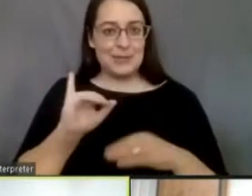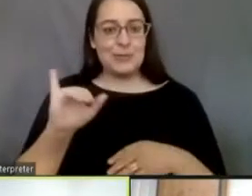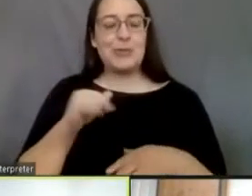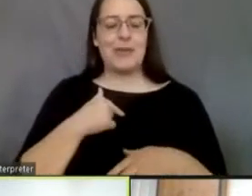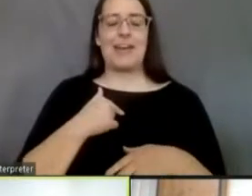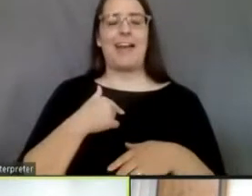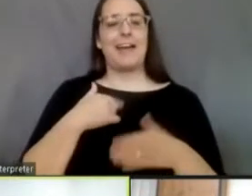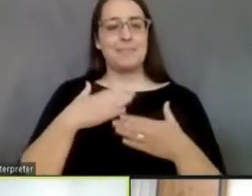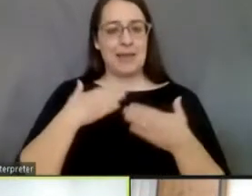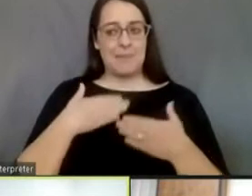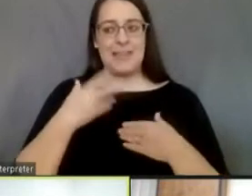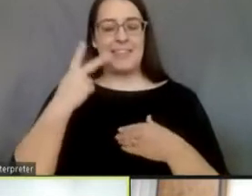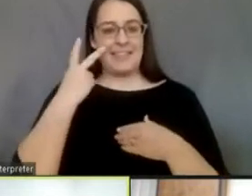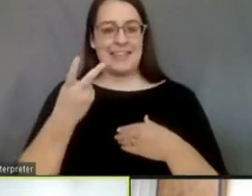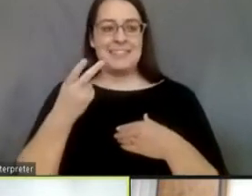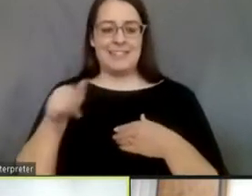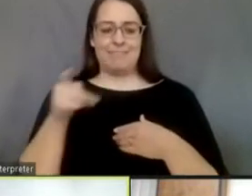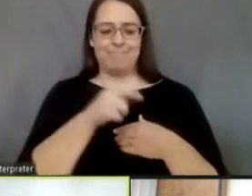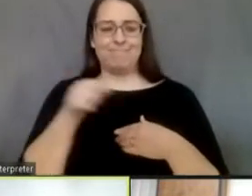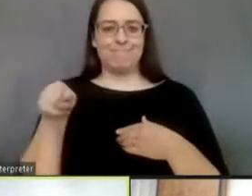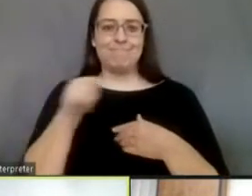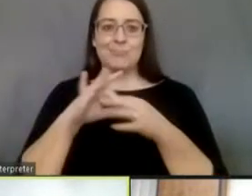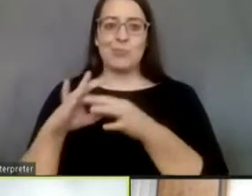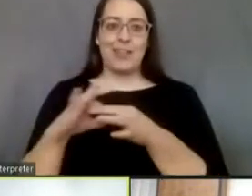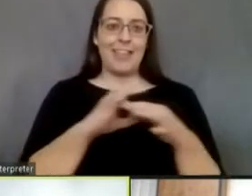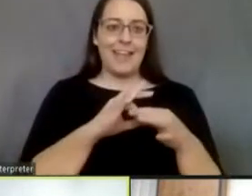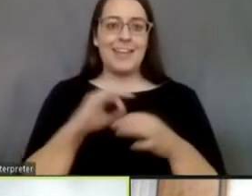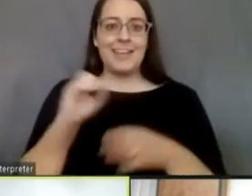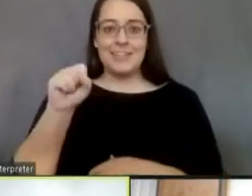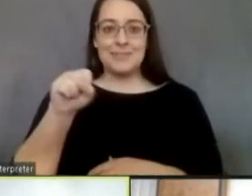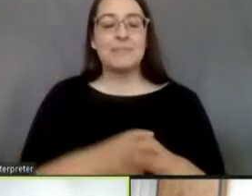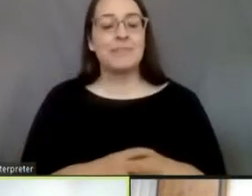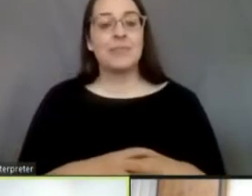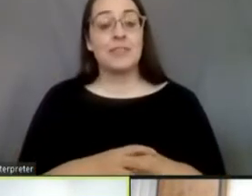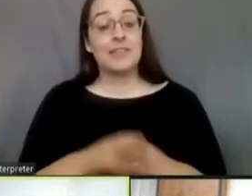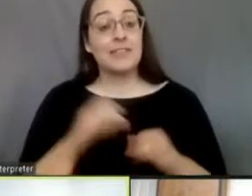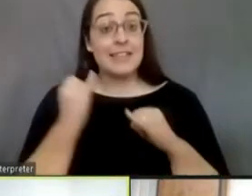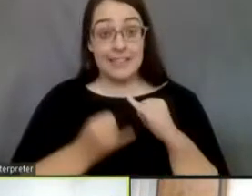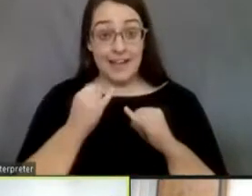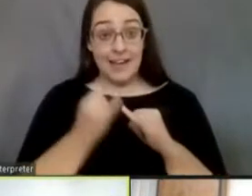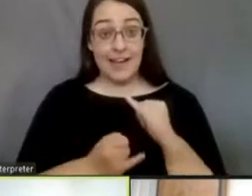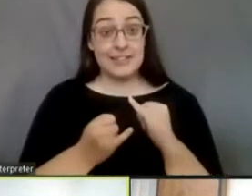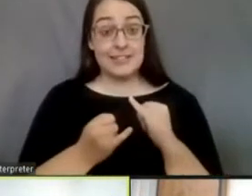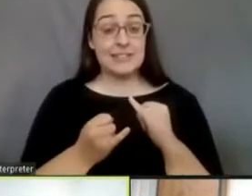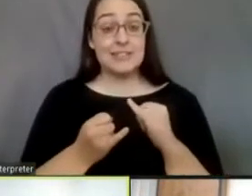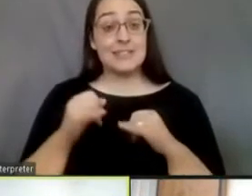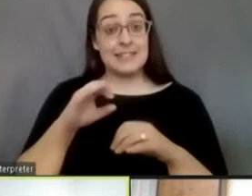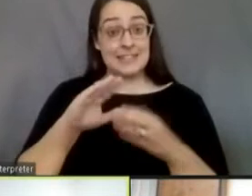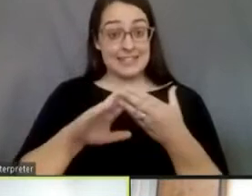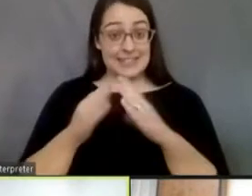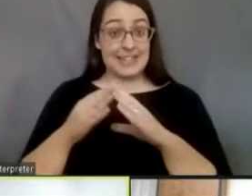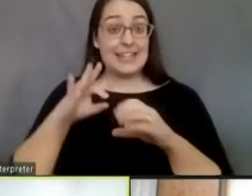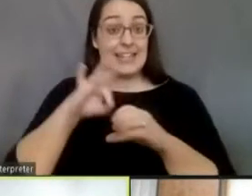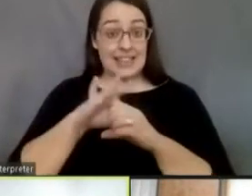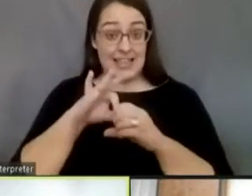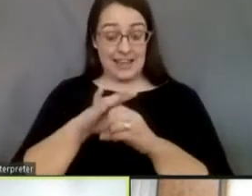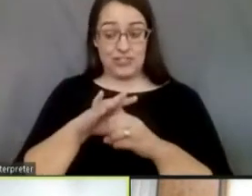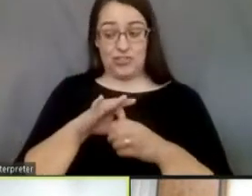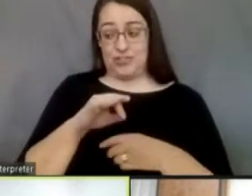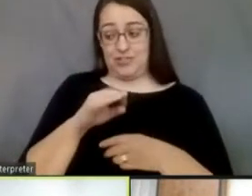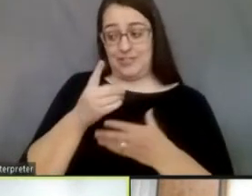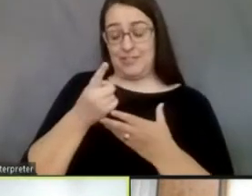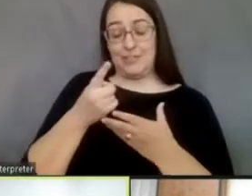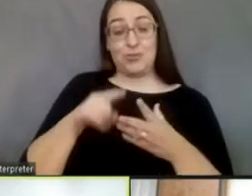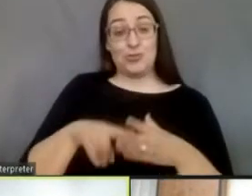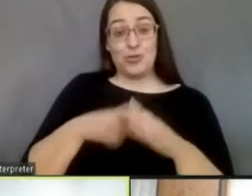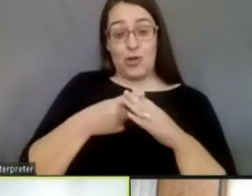that those two things have together. And the last thing I want to say this morning is city elections are a week from